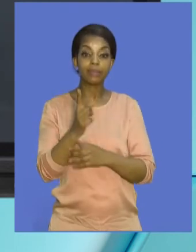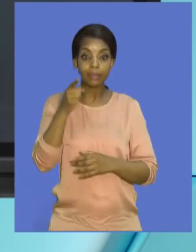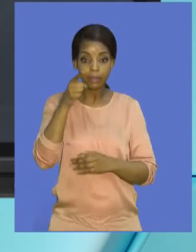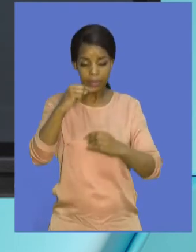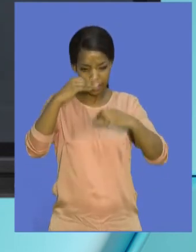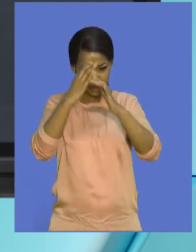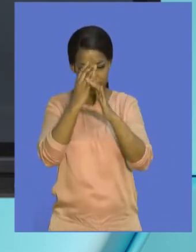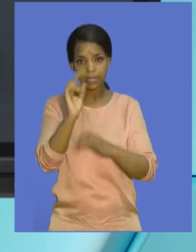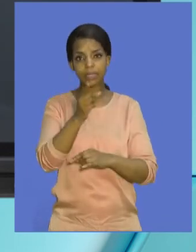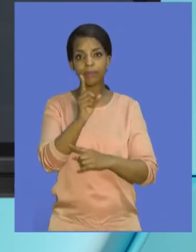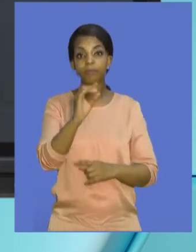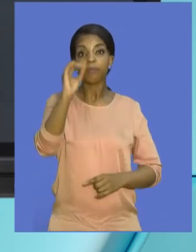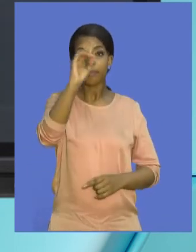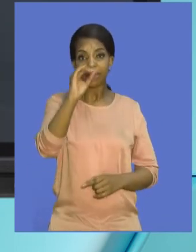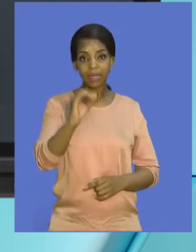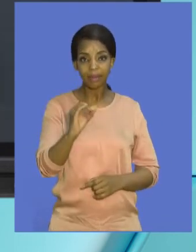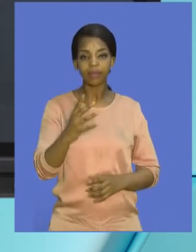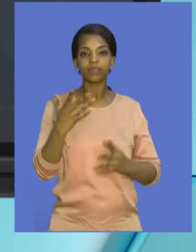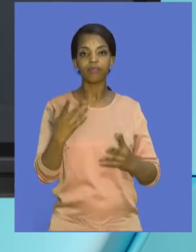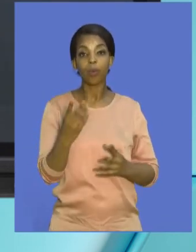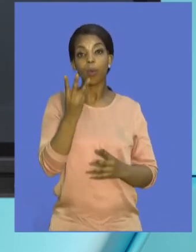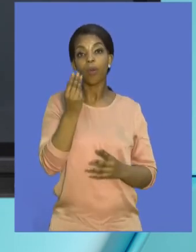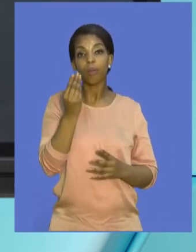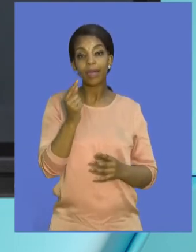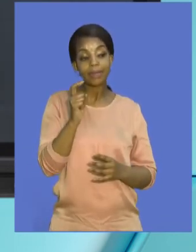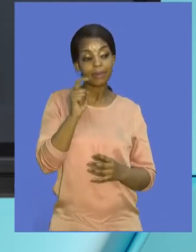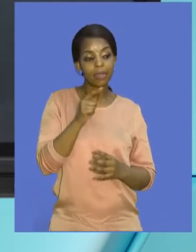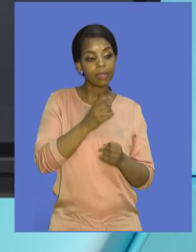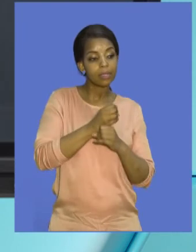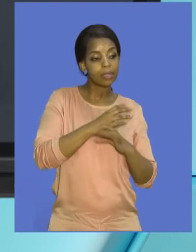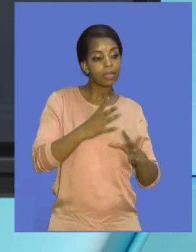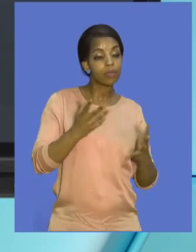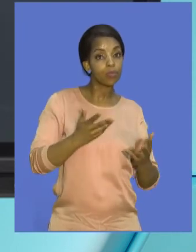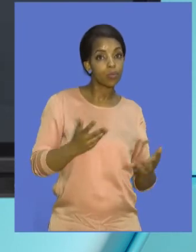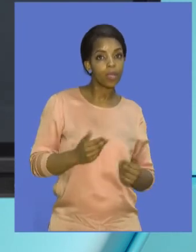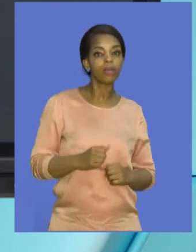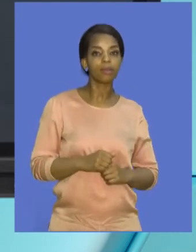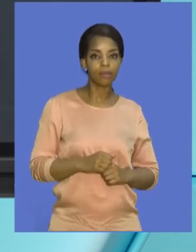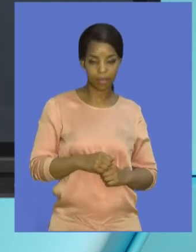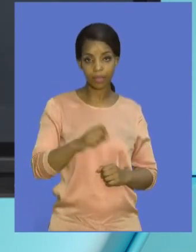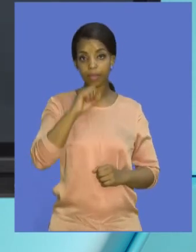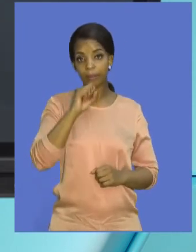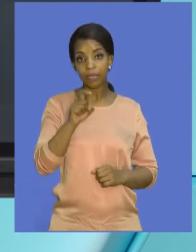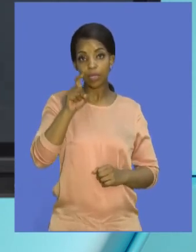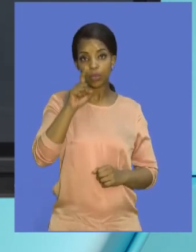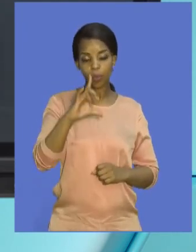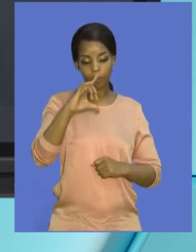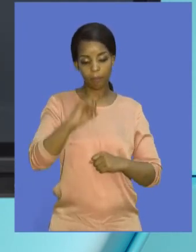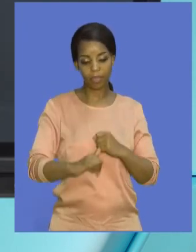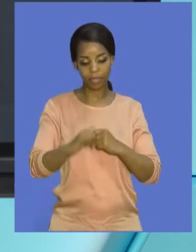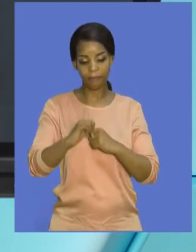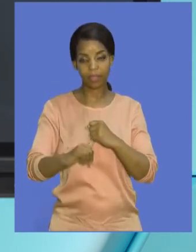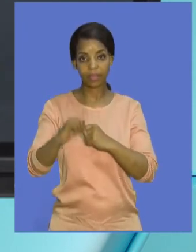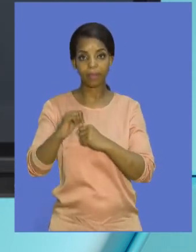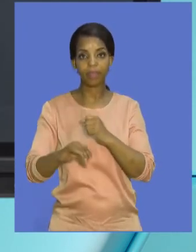the initial amount that you started with, and that's what you are adding in each and every month.